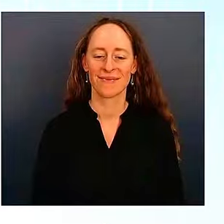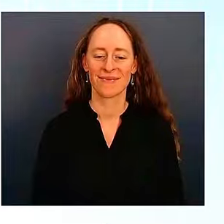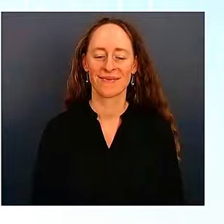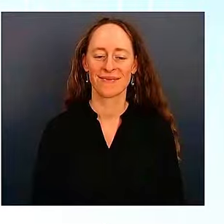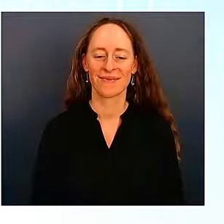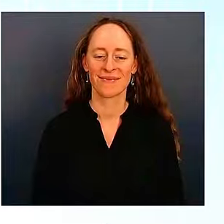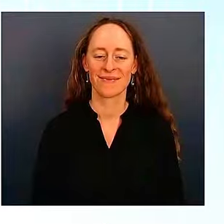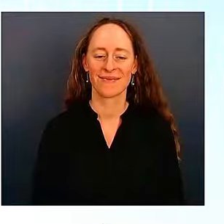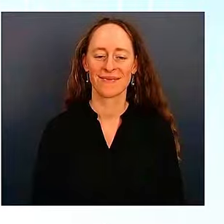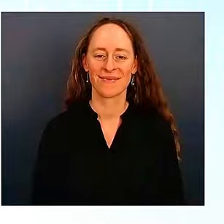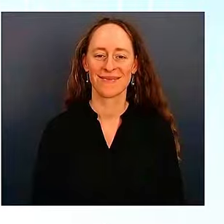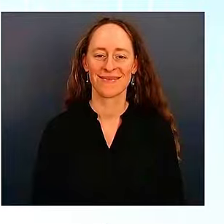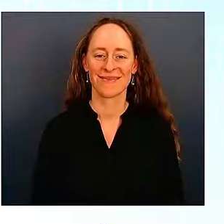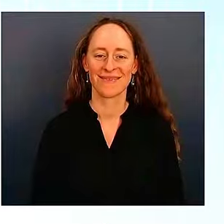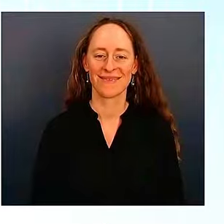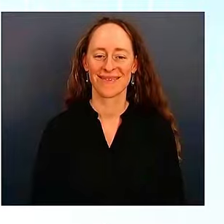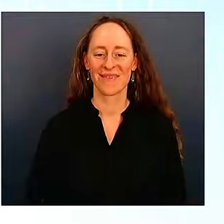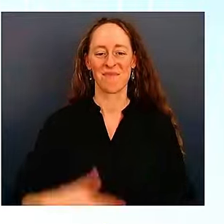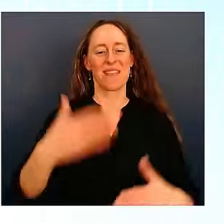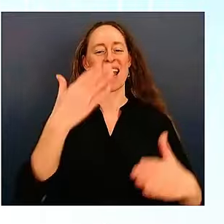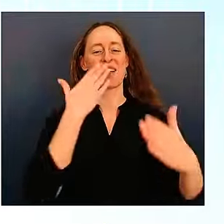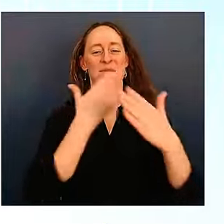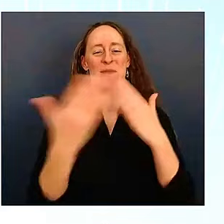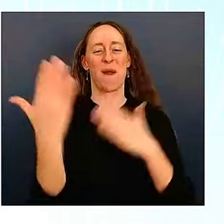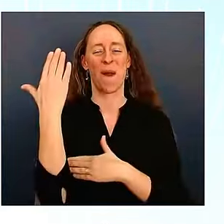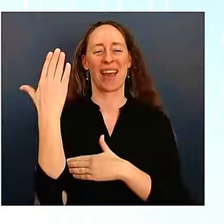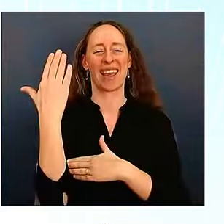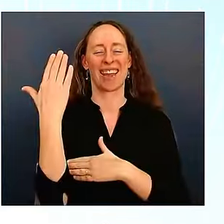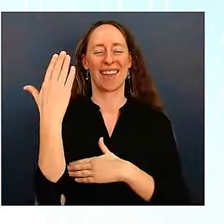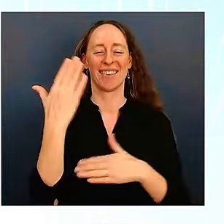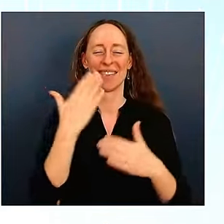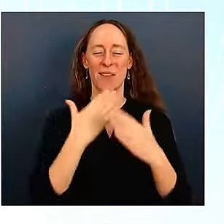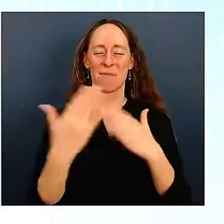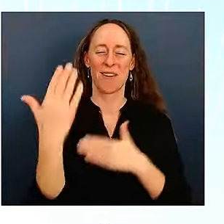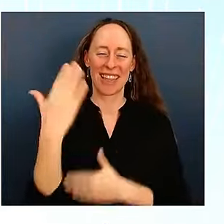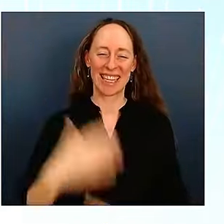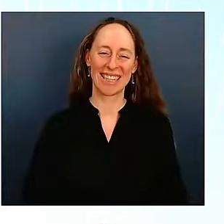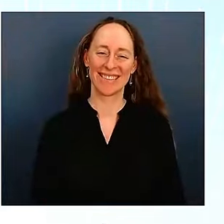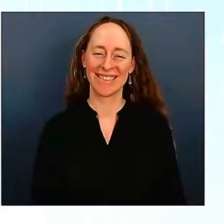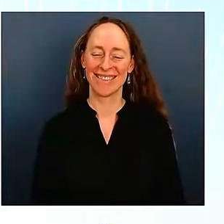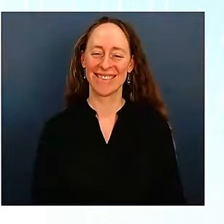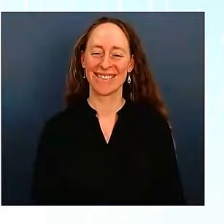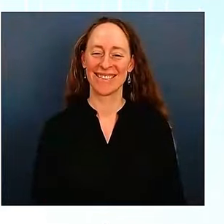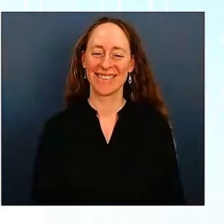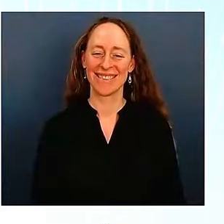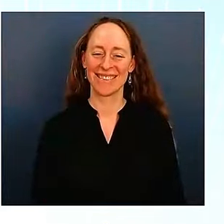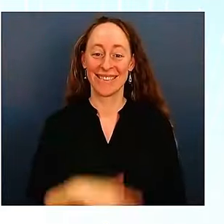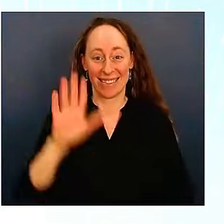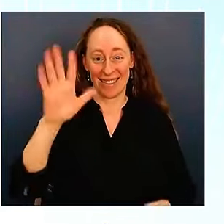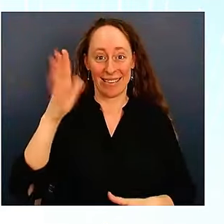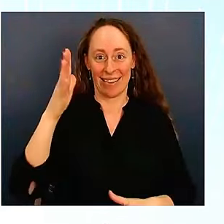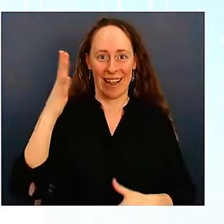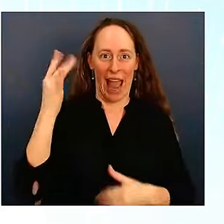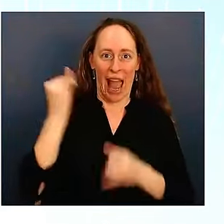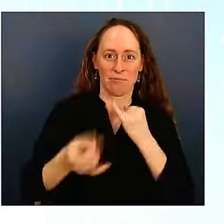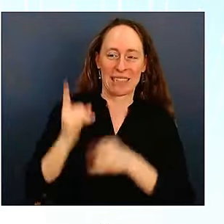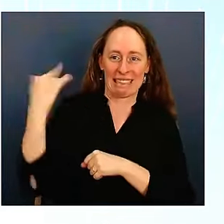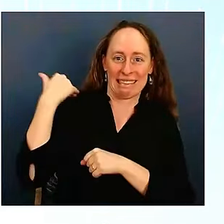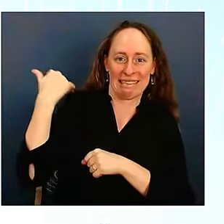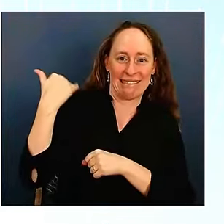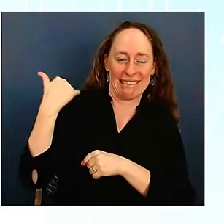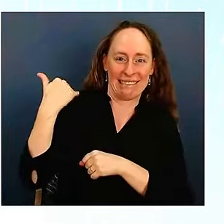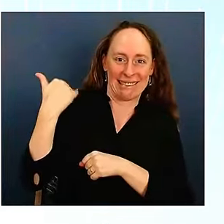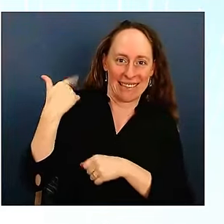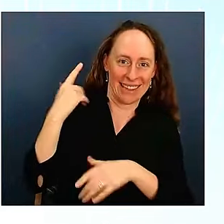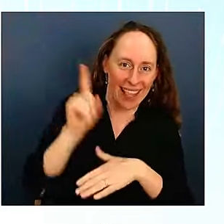Good morning, everyone. Good morning. So I'm a late sub in for President Biden. And so on behalf of President